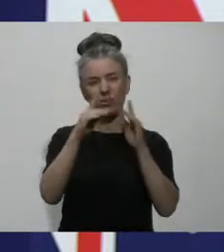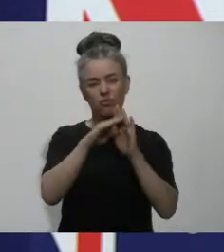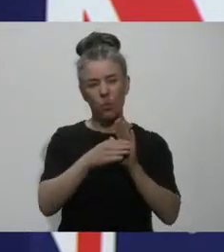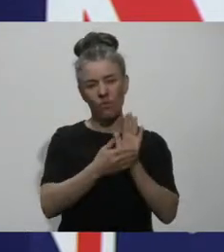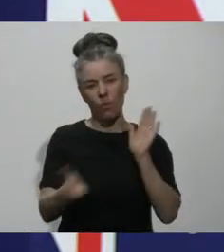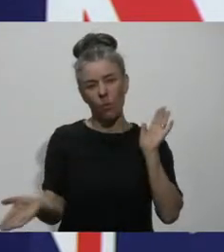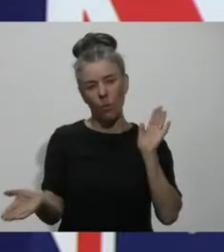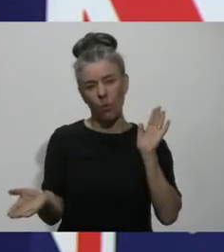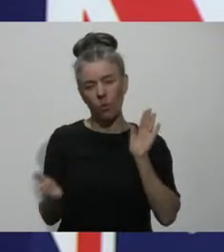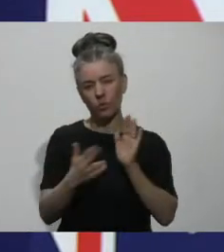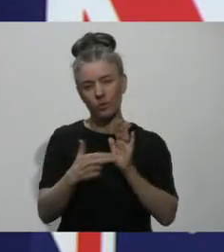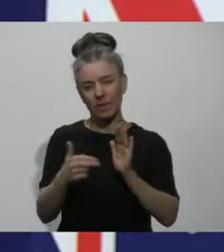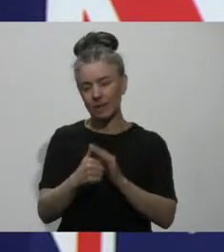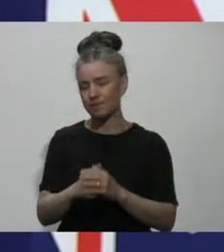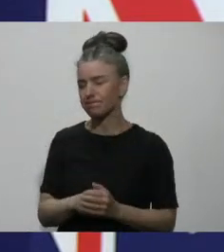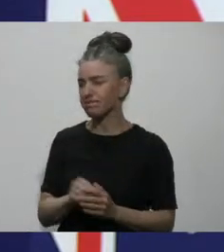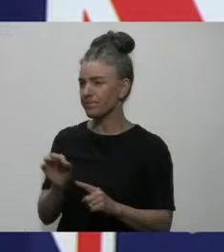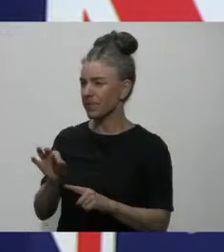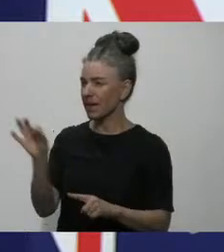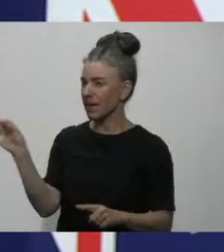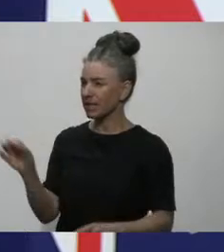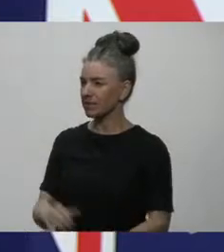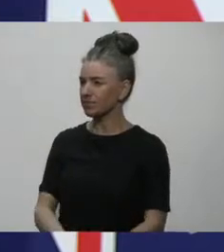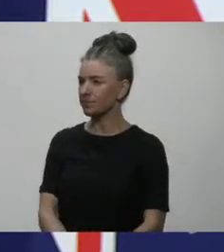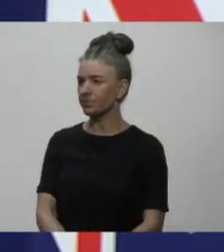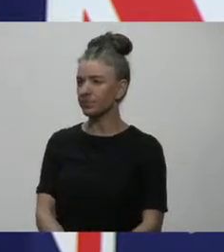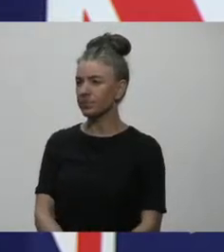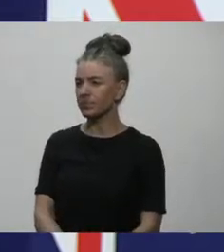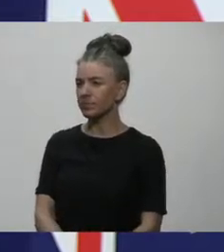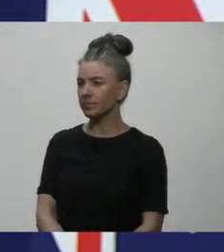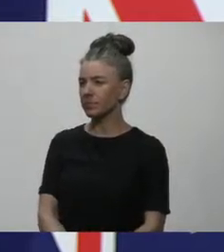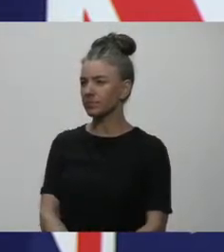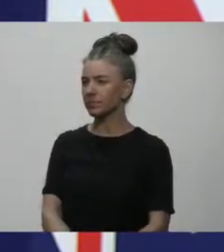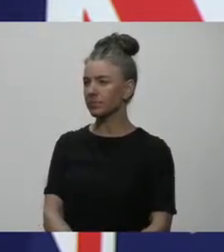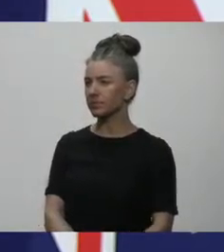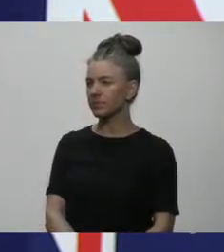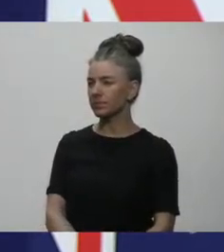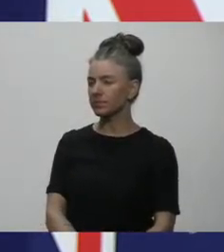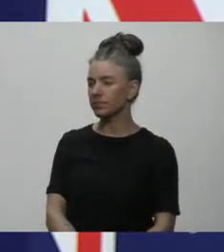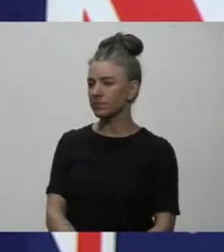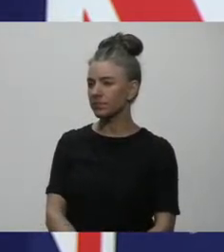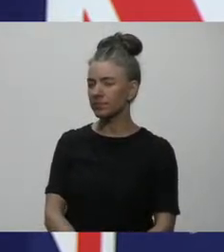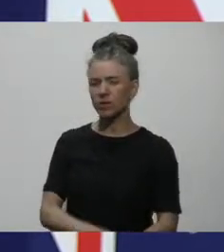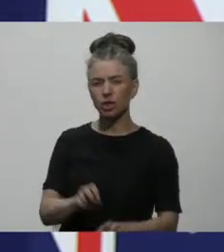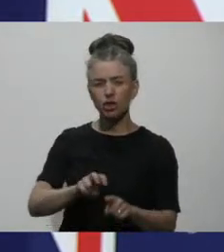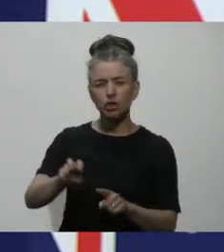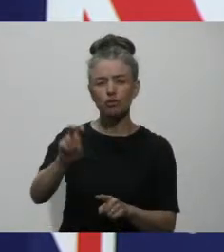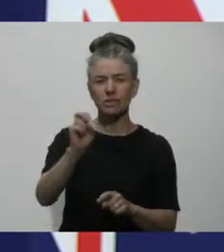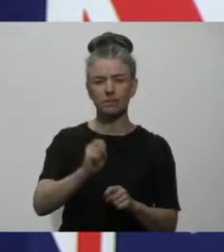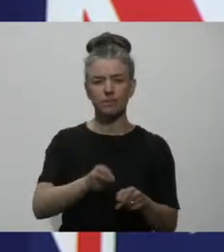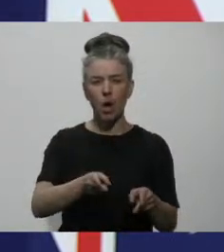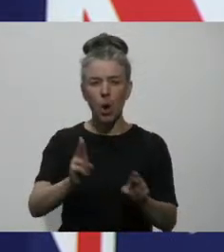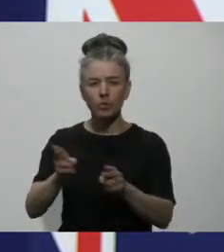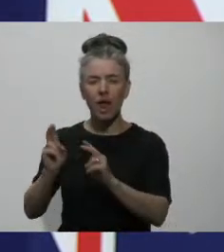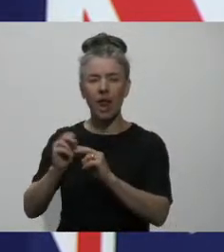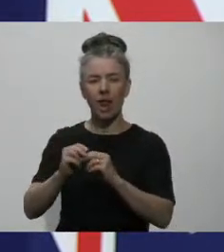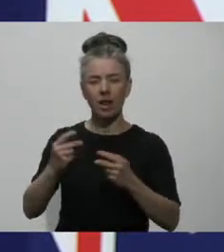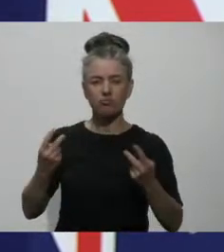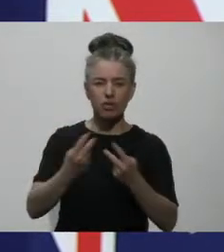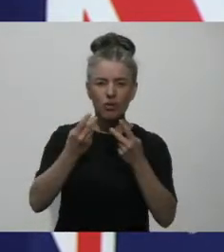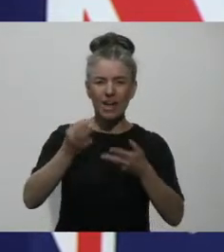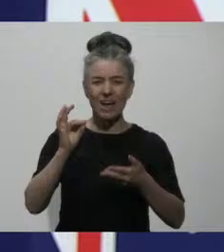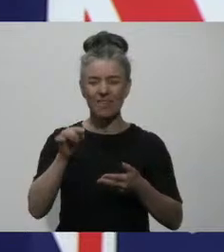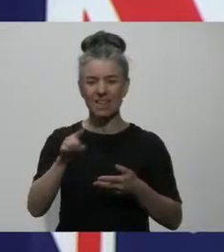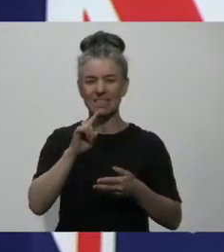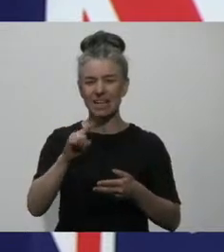Minister, the tourism, hotel, hospitality sectors have said they need something special there at the